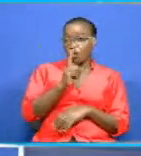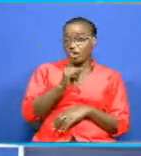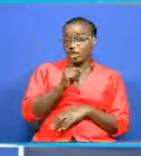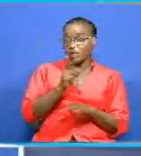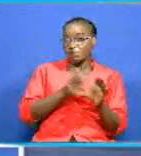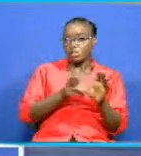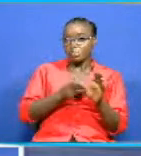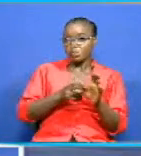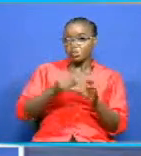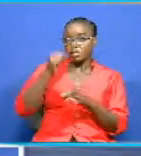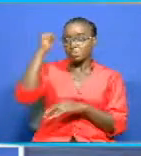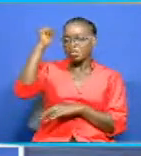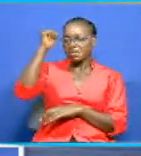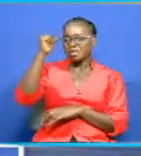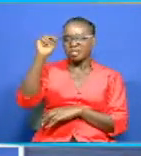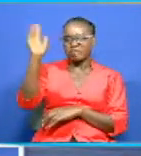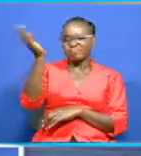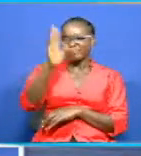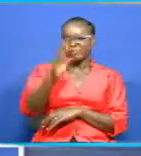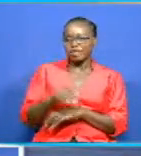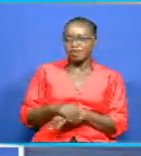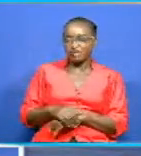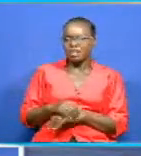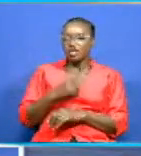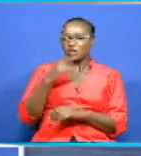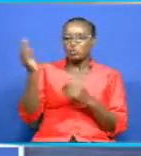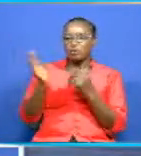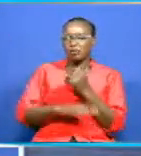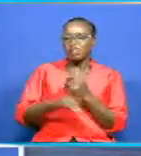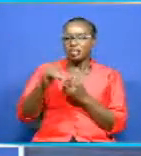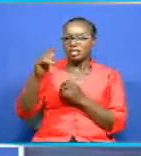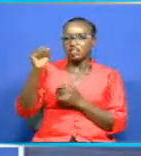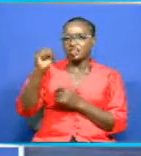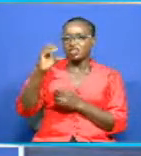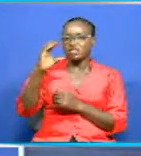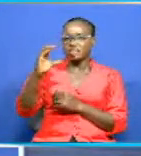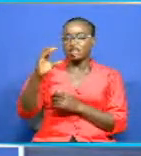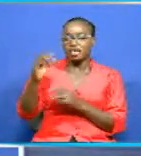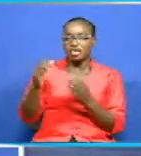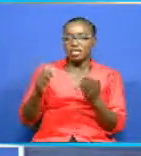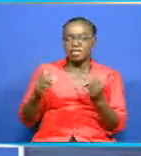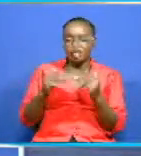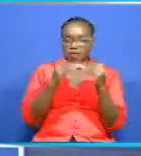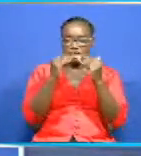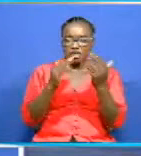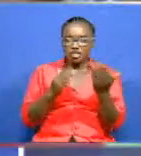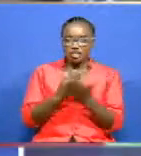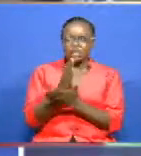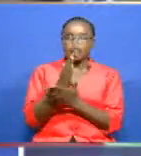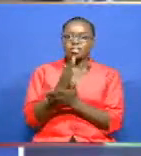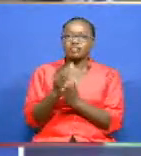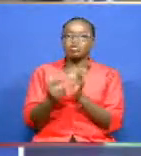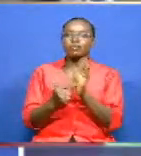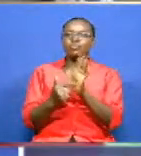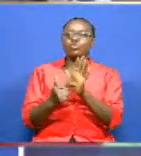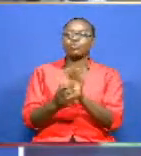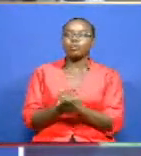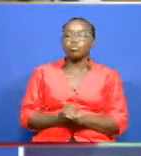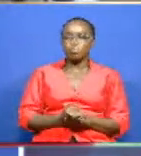They argue it is unfortunate for the TSC to deny them an opportunity to exercise their democratic right.